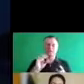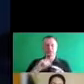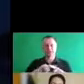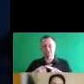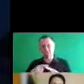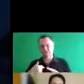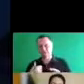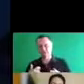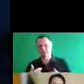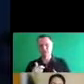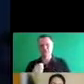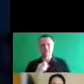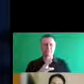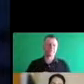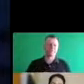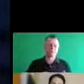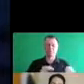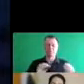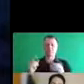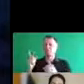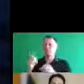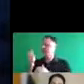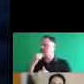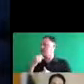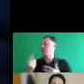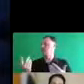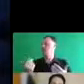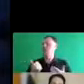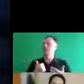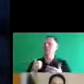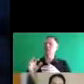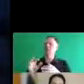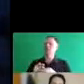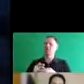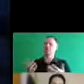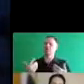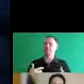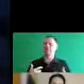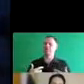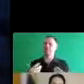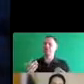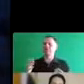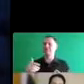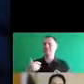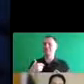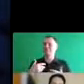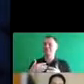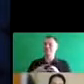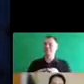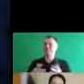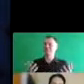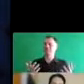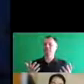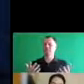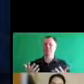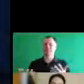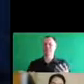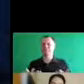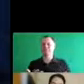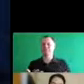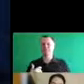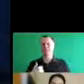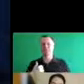where, I think a friend asked me, you know, where is home, you know? And I struggled to answer that question, but then I